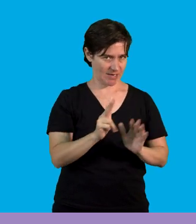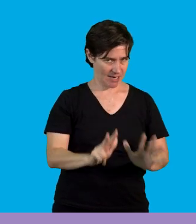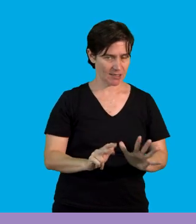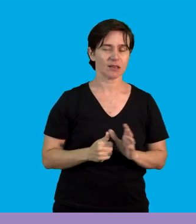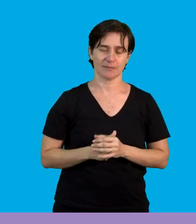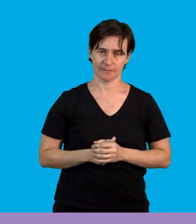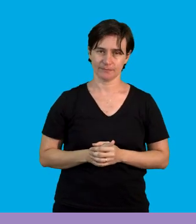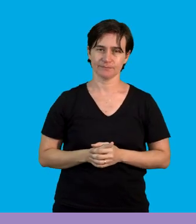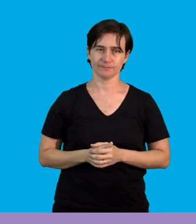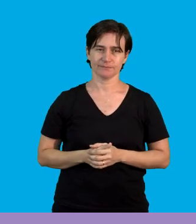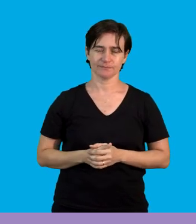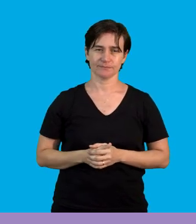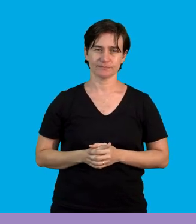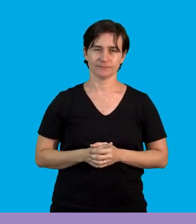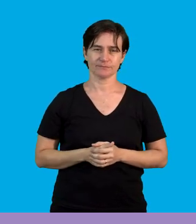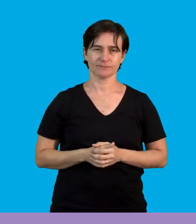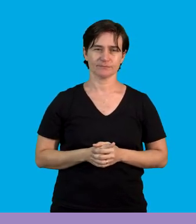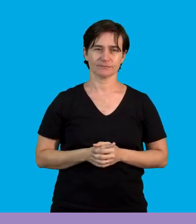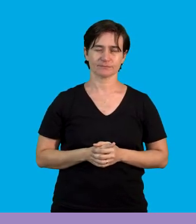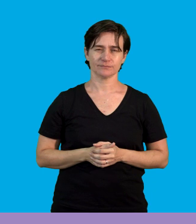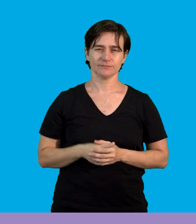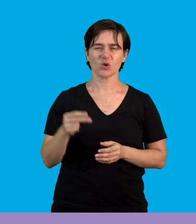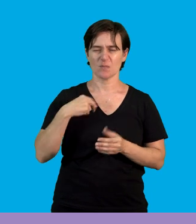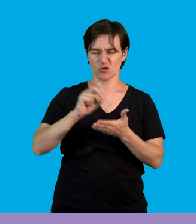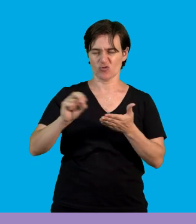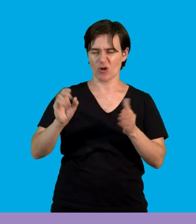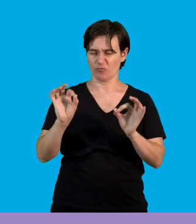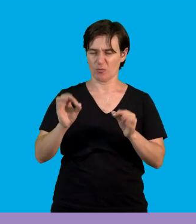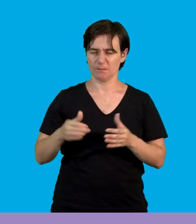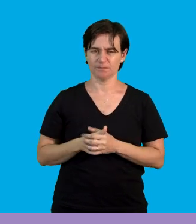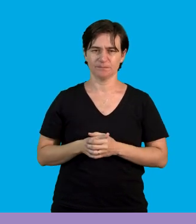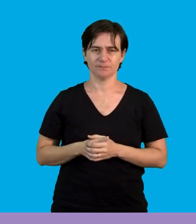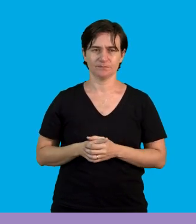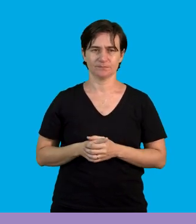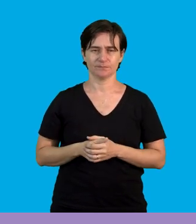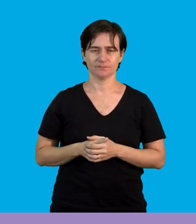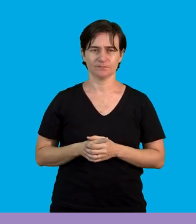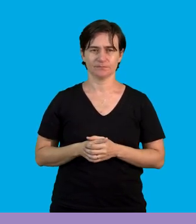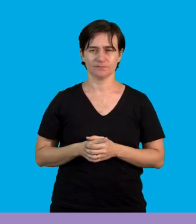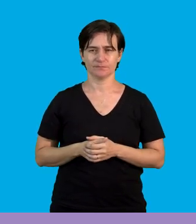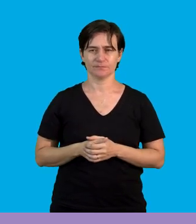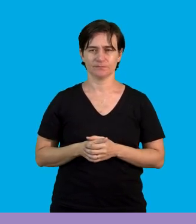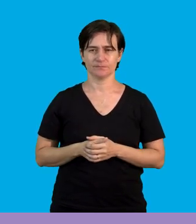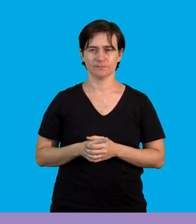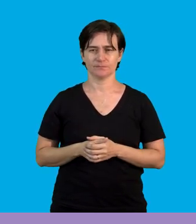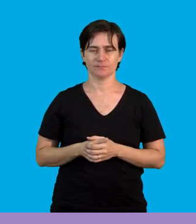7/8. And so when we write it, let me write it properly.